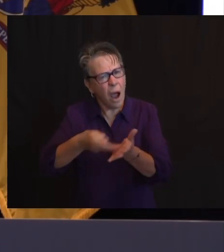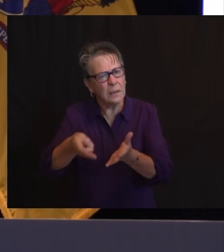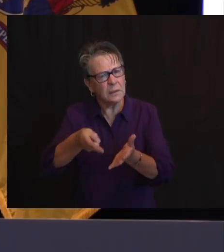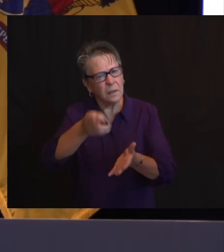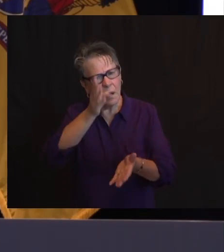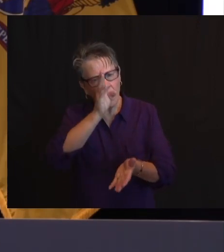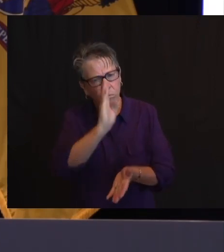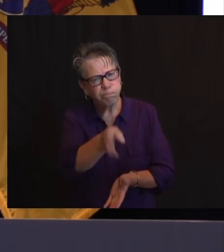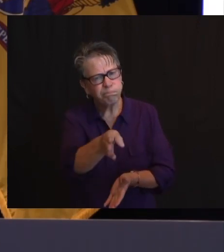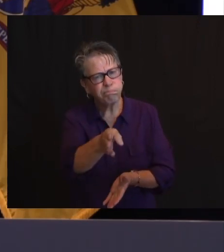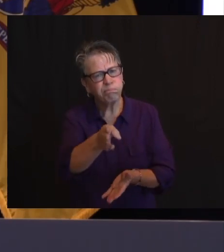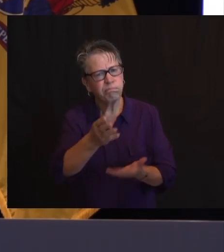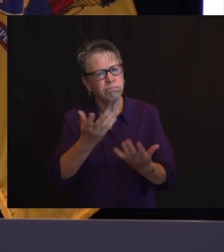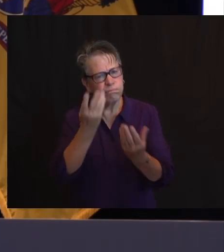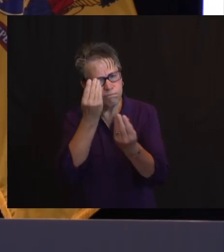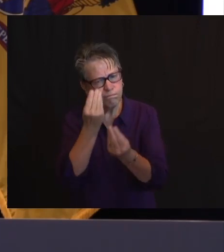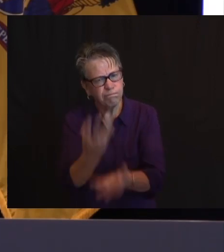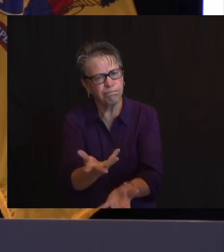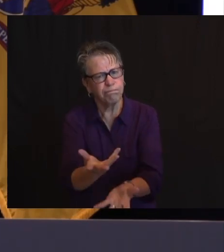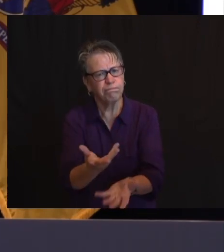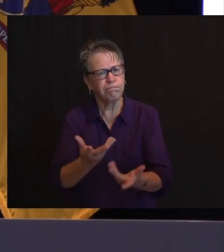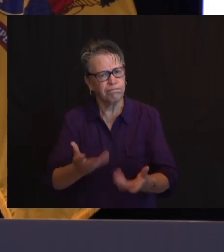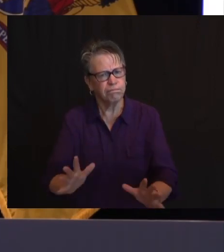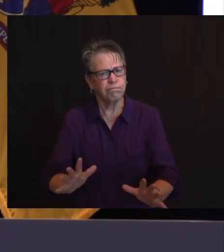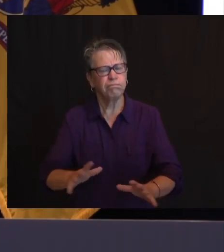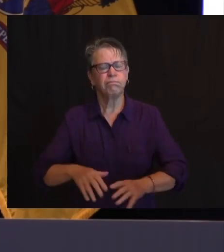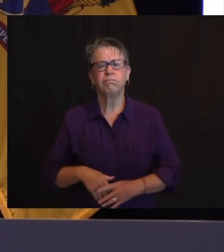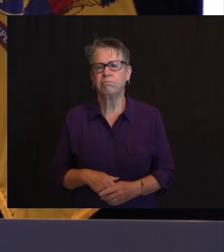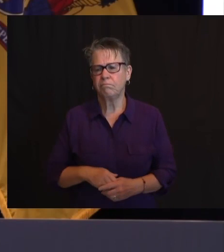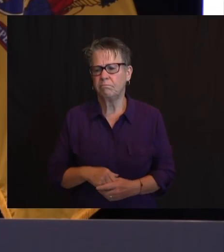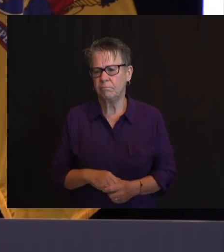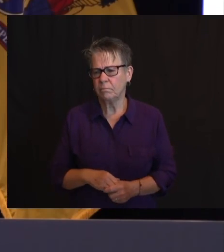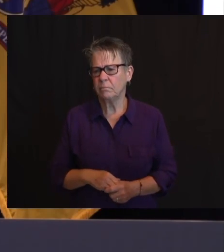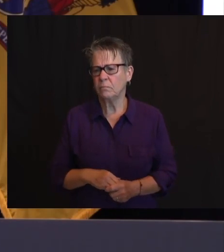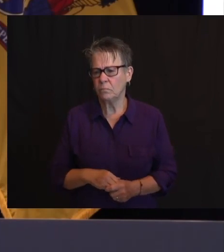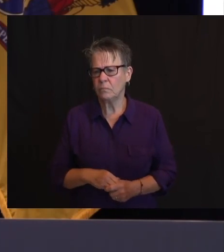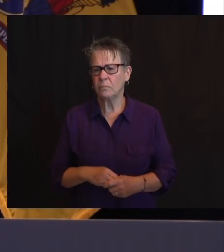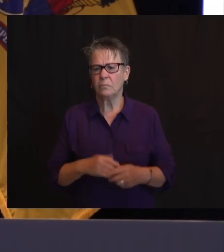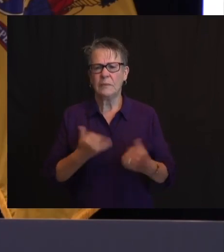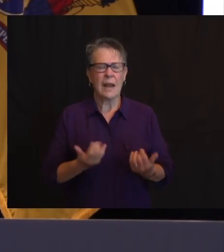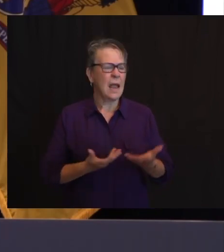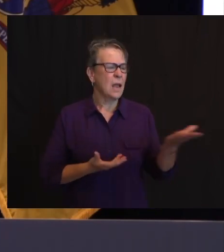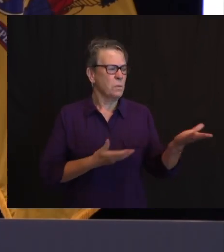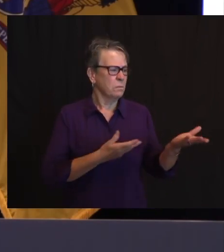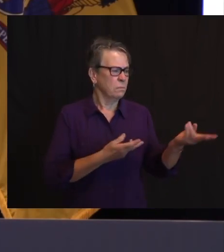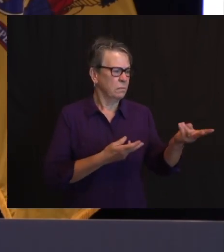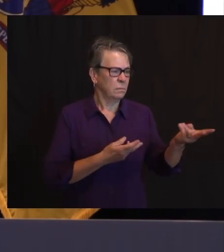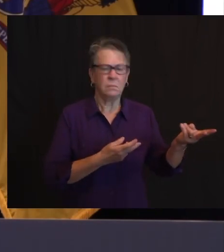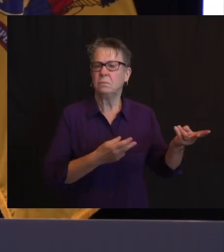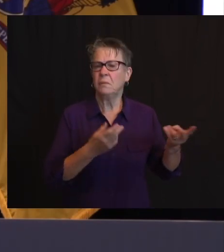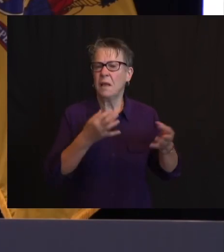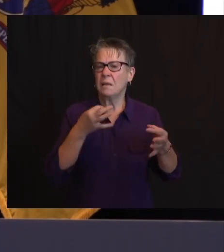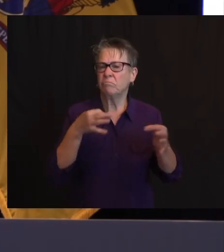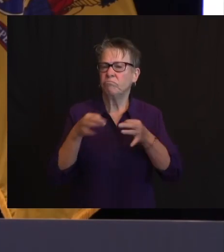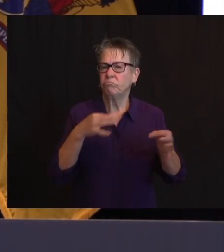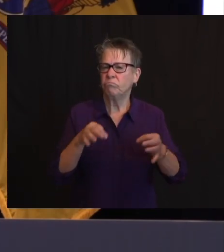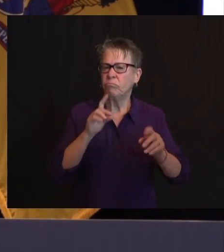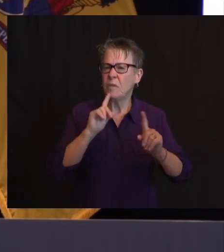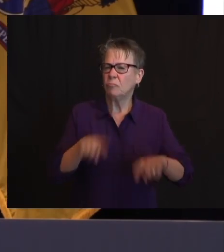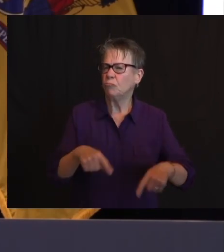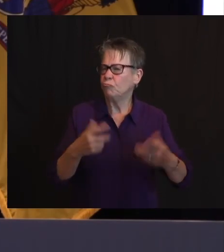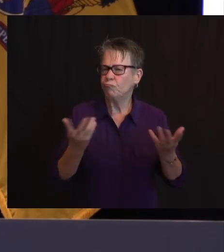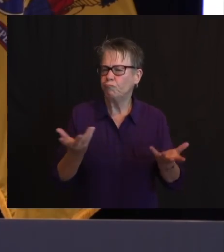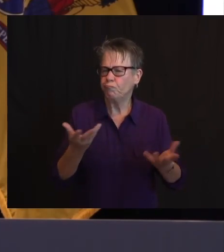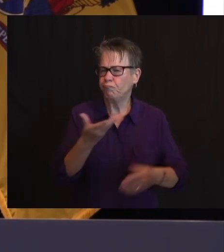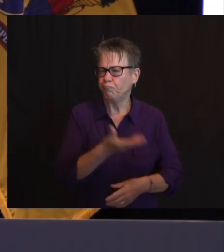experts answer the specifics, but the sort of back and forth on the guidance and the evidence of emails that are